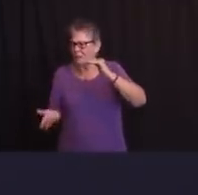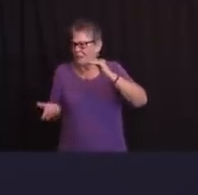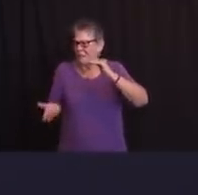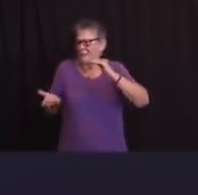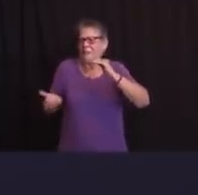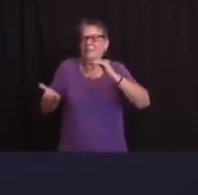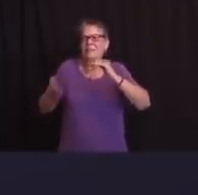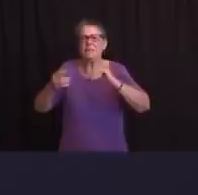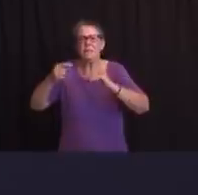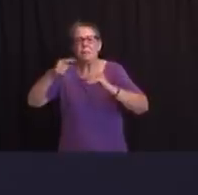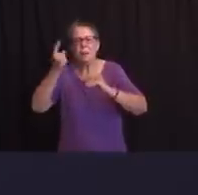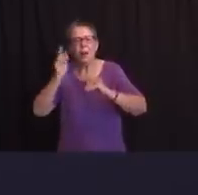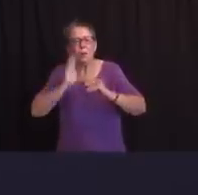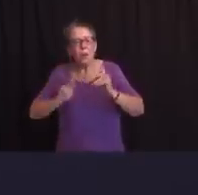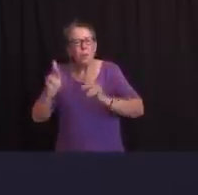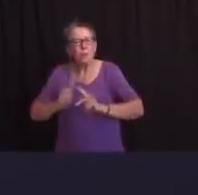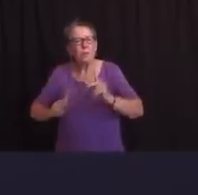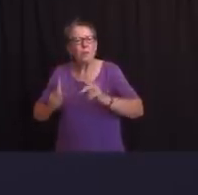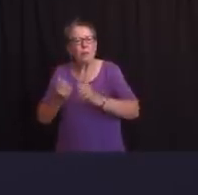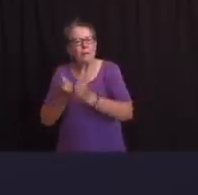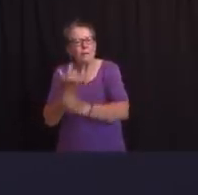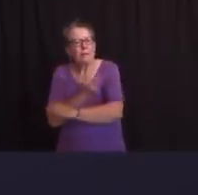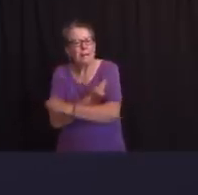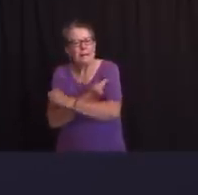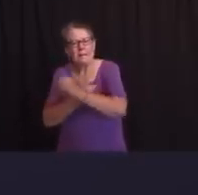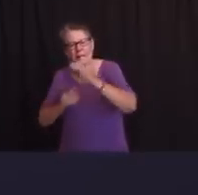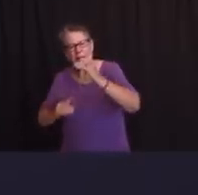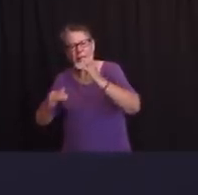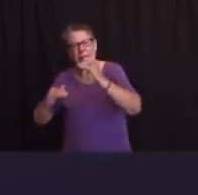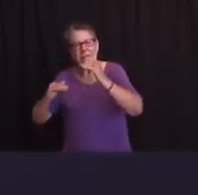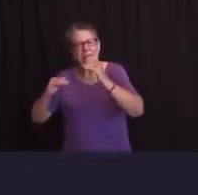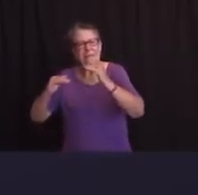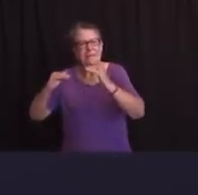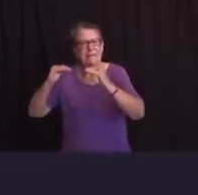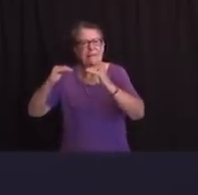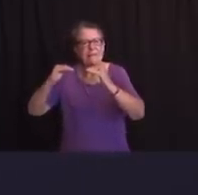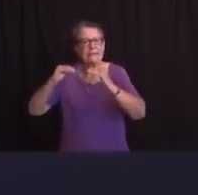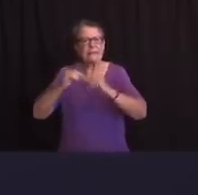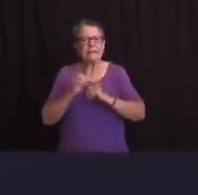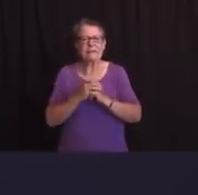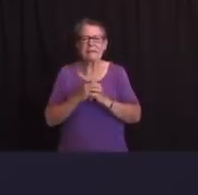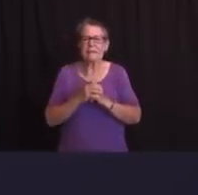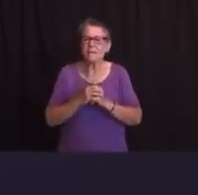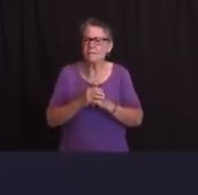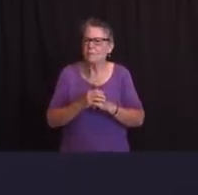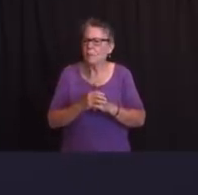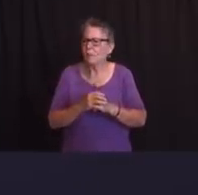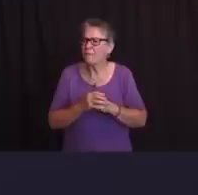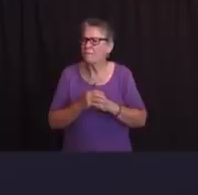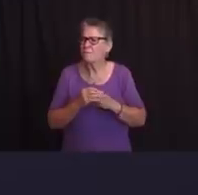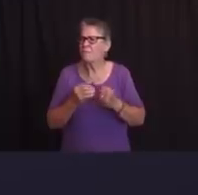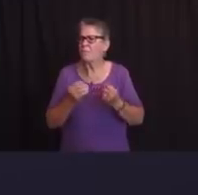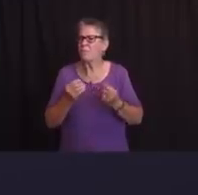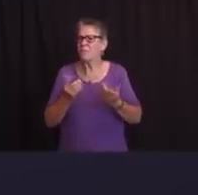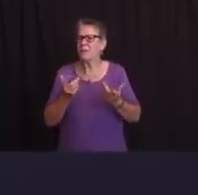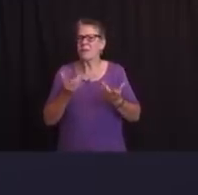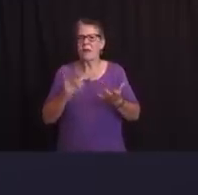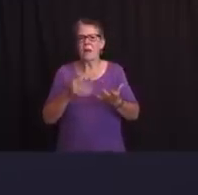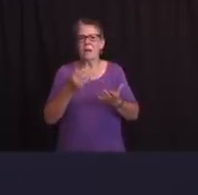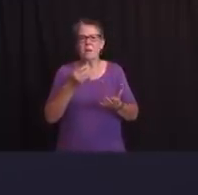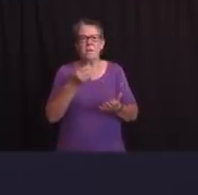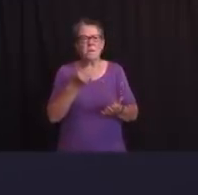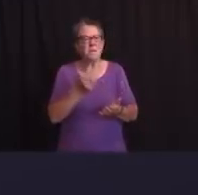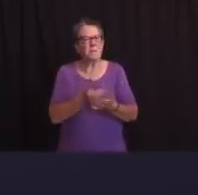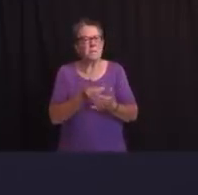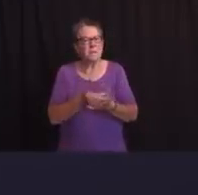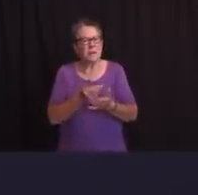No comment on any legal challenges per se, but no administration has come close to the amount of money that we've put into schools.